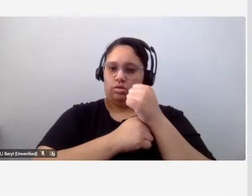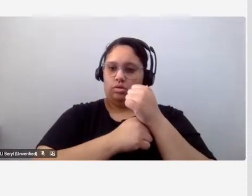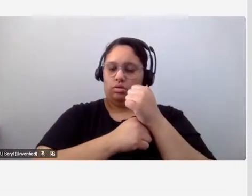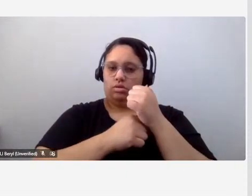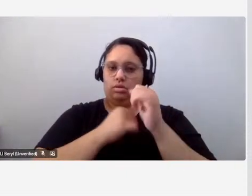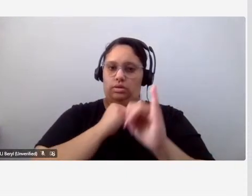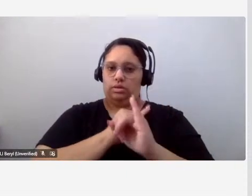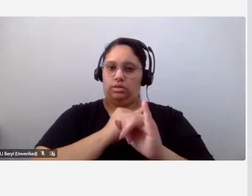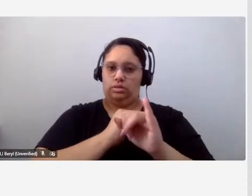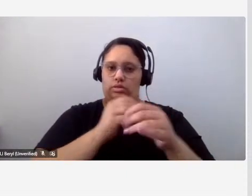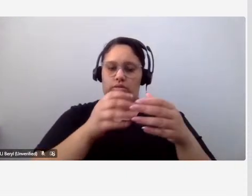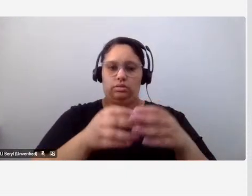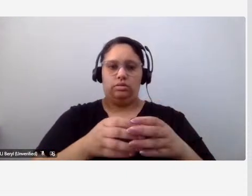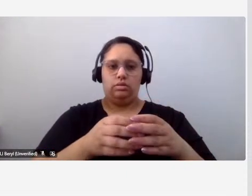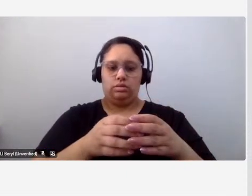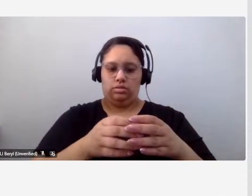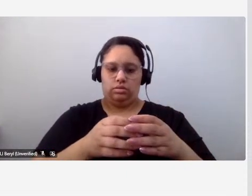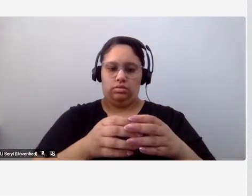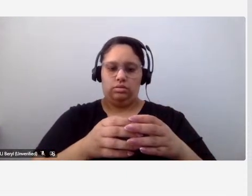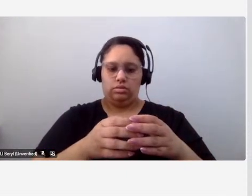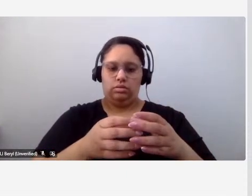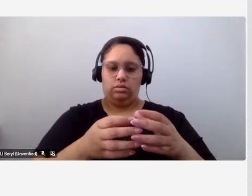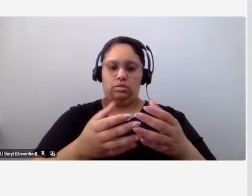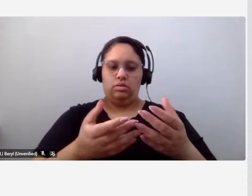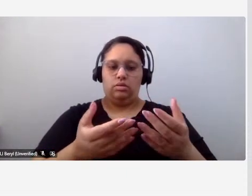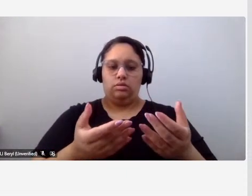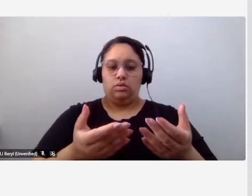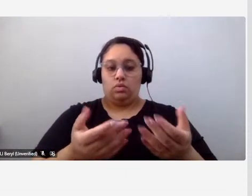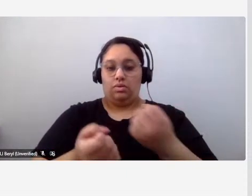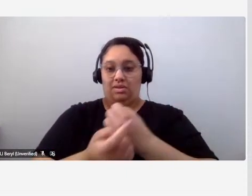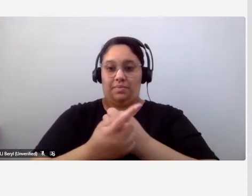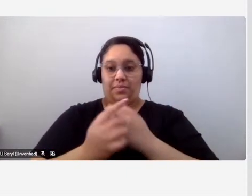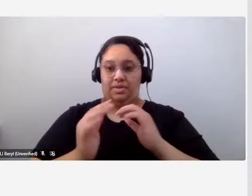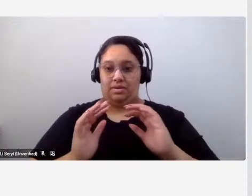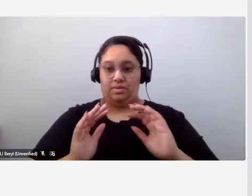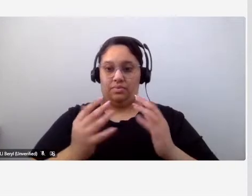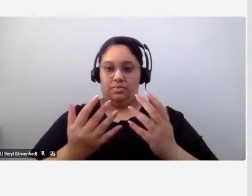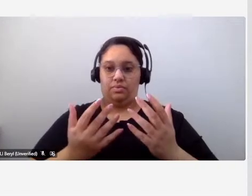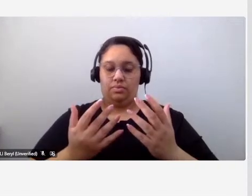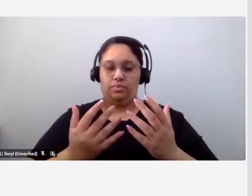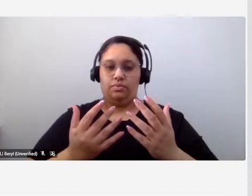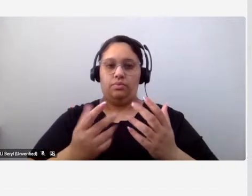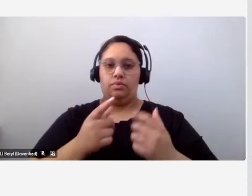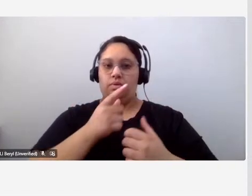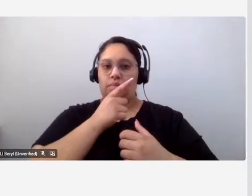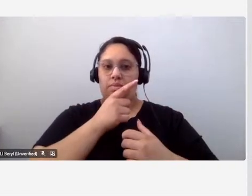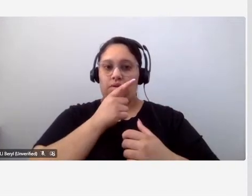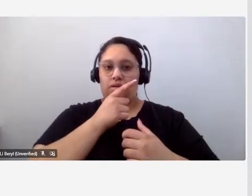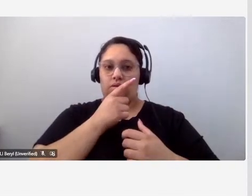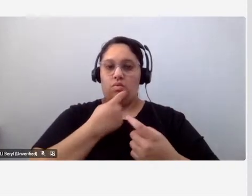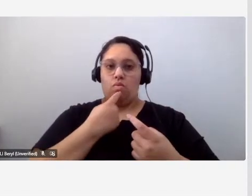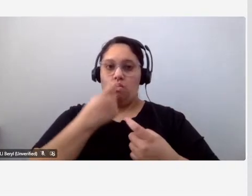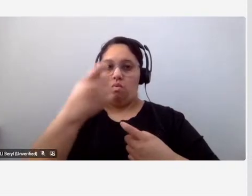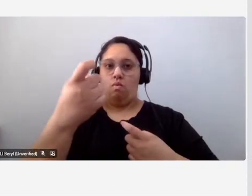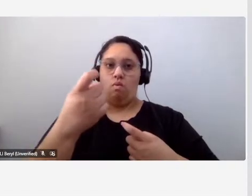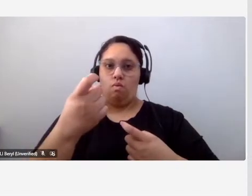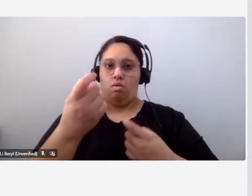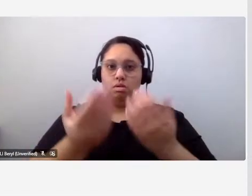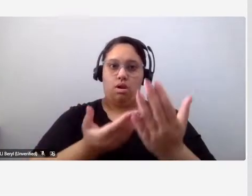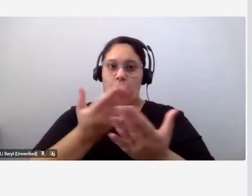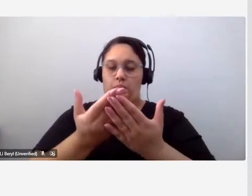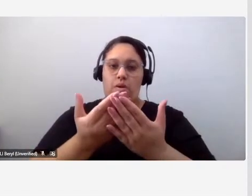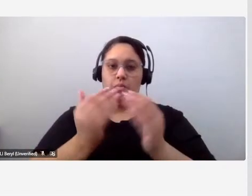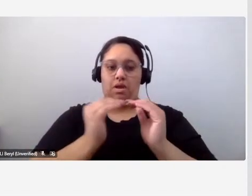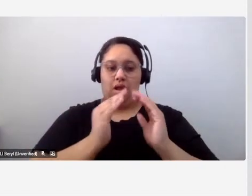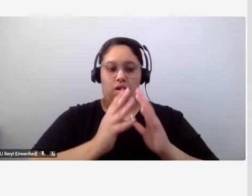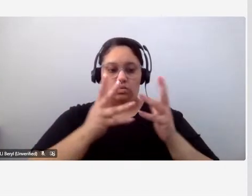entity. So this is how it happens. So a public call gets put out by this